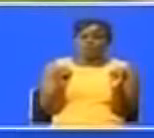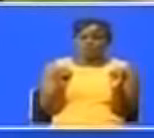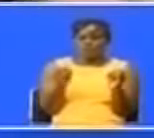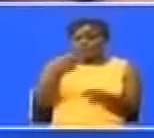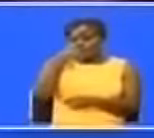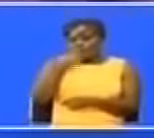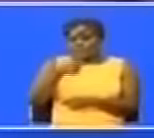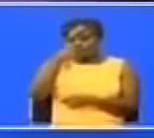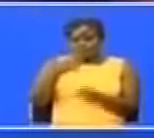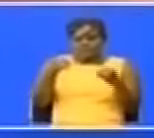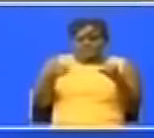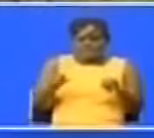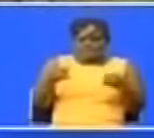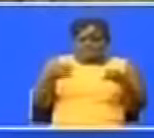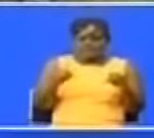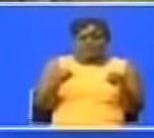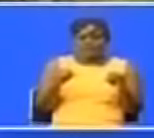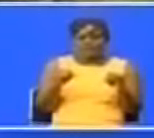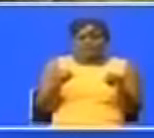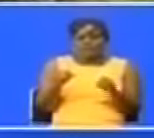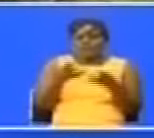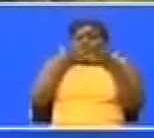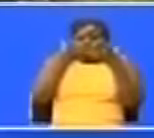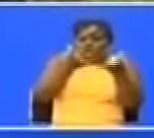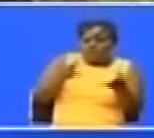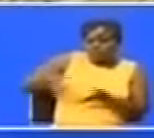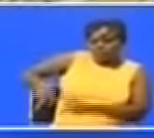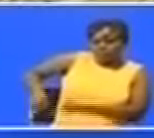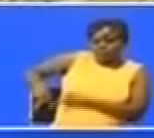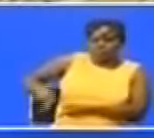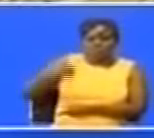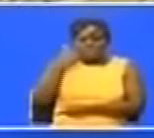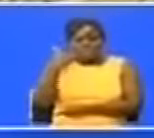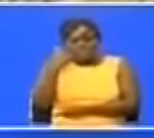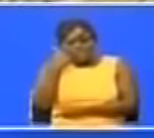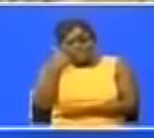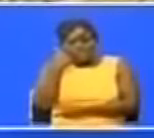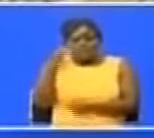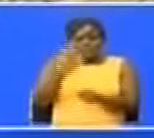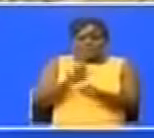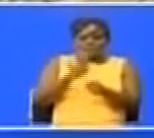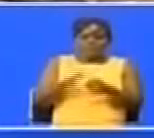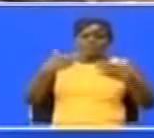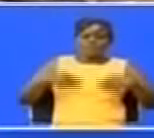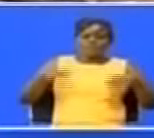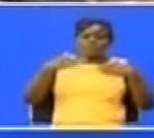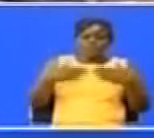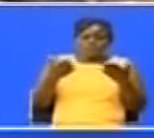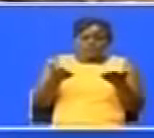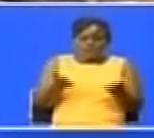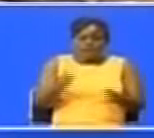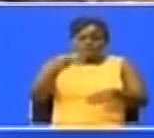Tanzania is struggling with a major cholera outbreak, with the health officials saying nearly 10,000 people have already